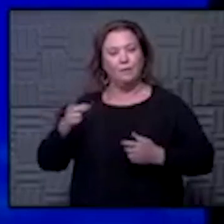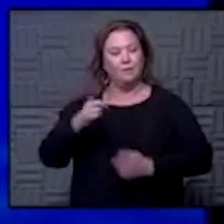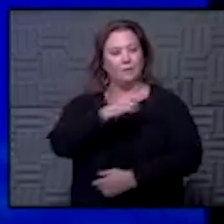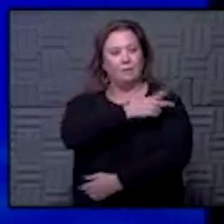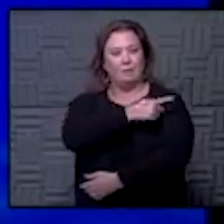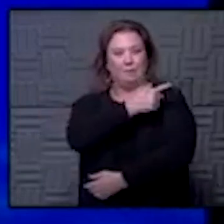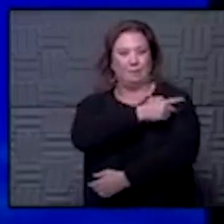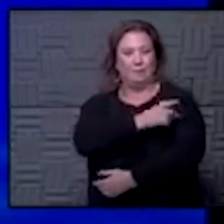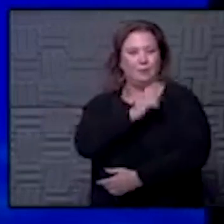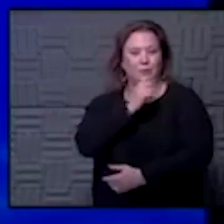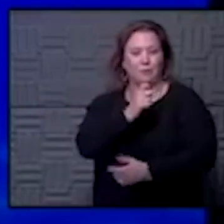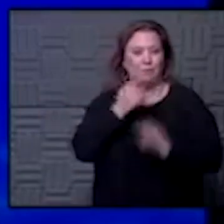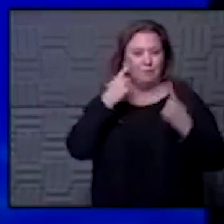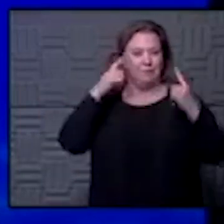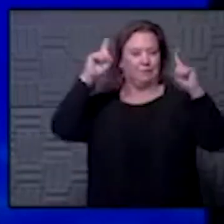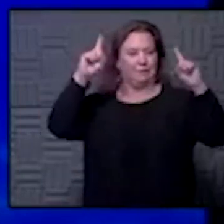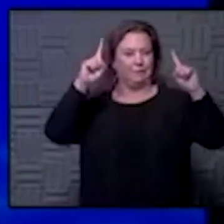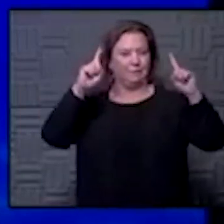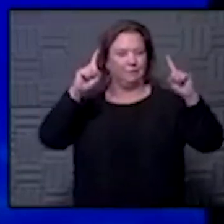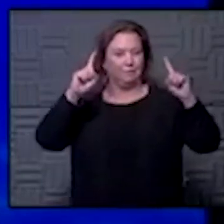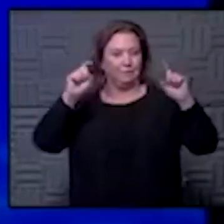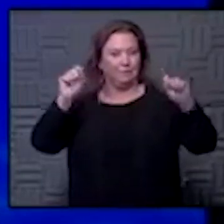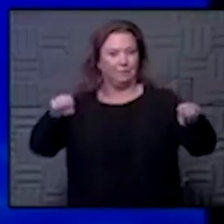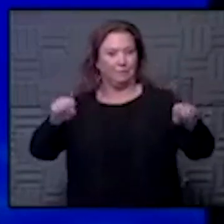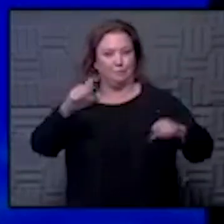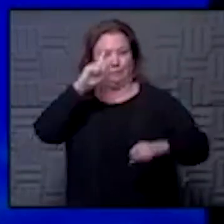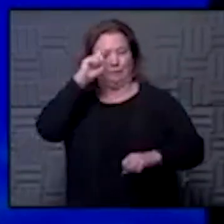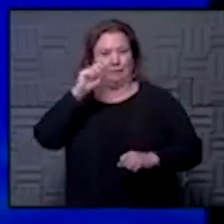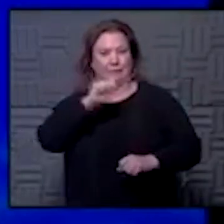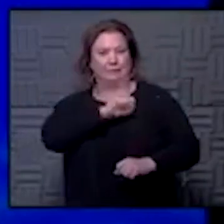patients don't do as well because you don't have the right